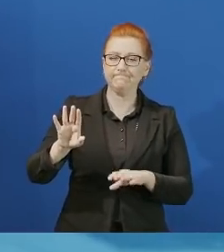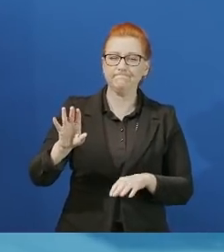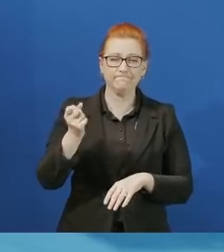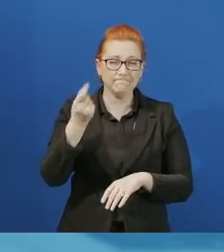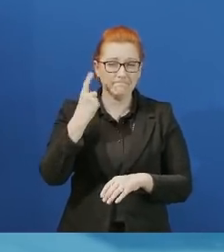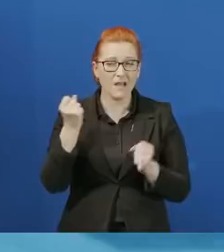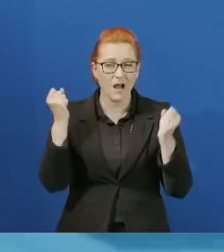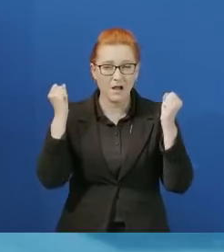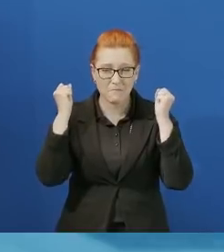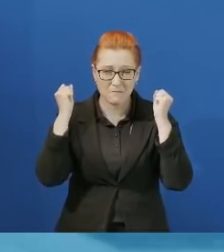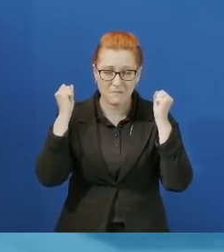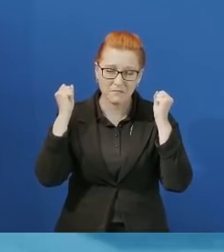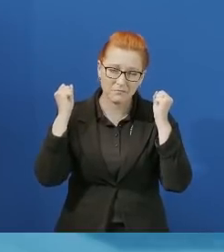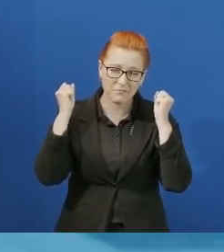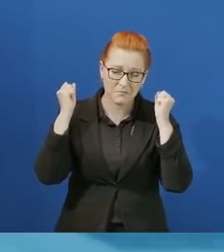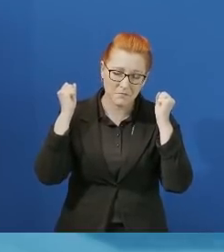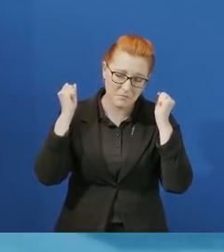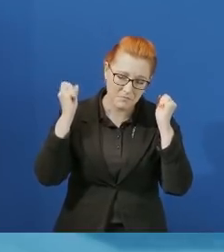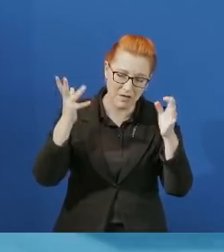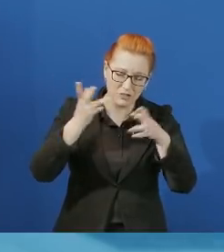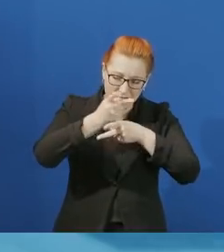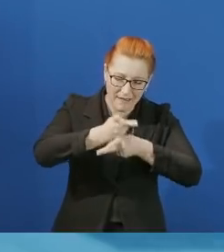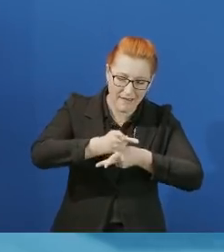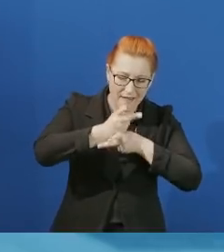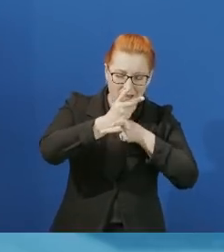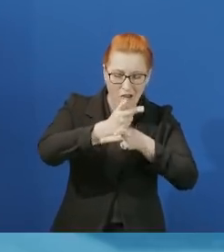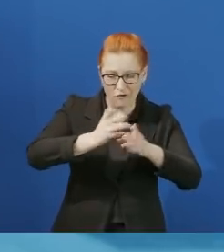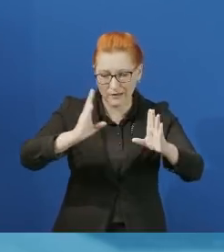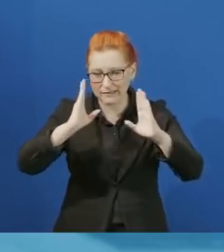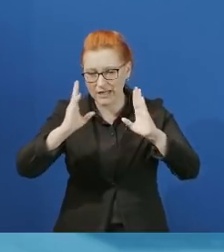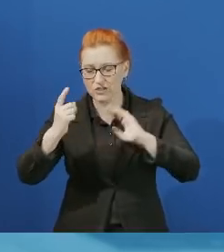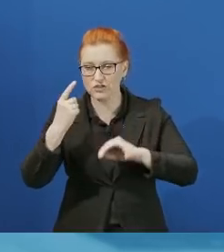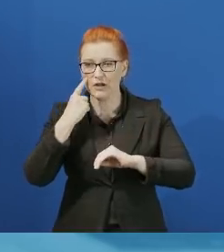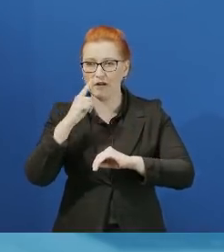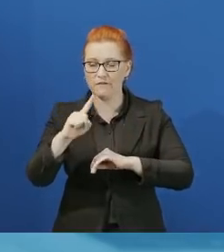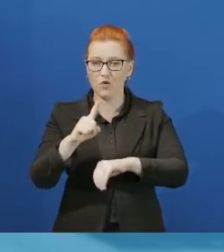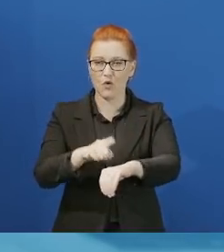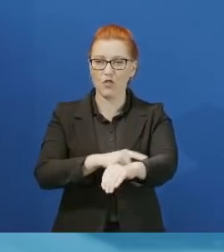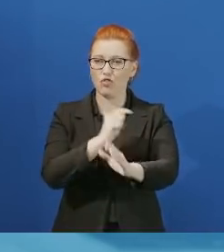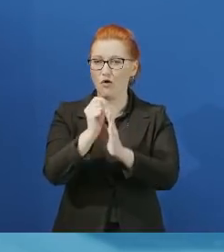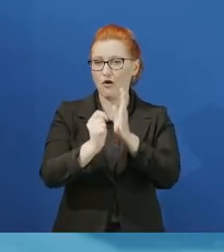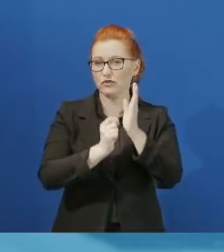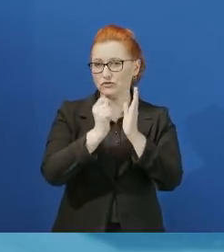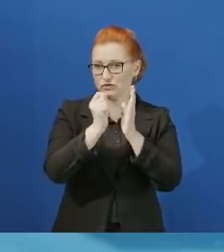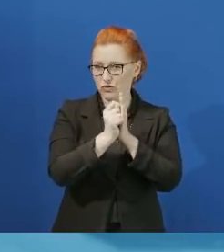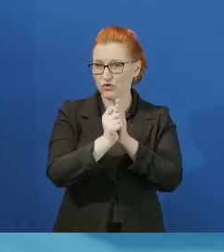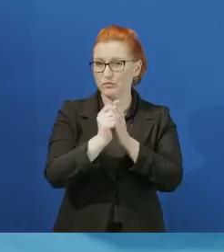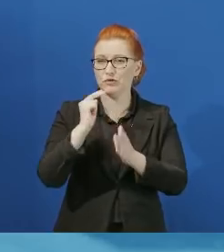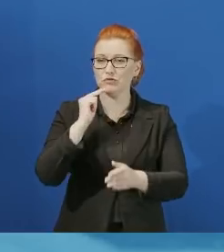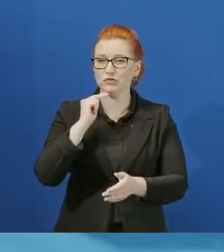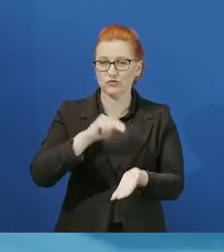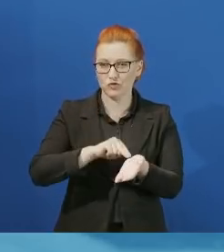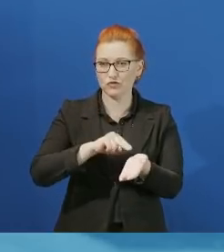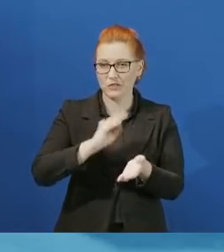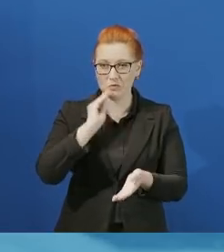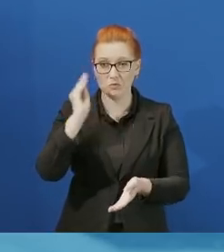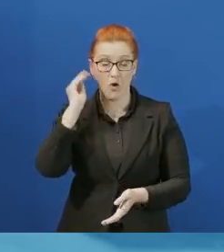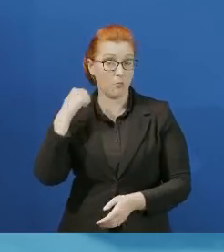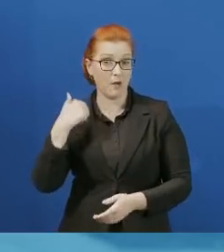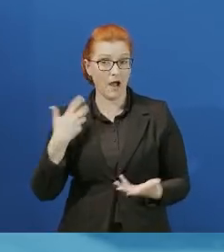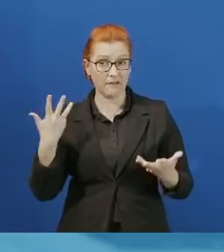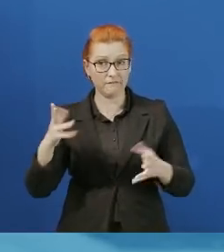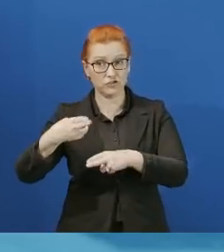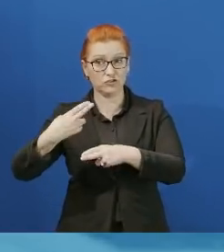and attention to long-term nursing homes. I've mentioned my grandmother happens to be in one of these, and it is where our